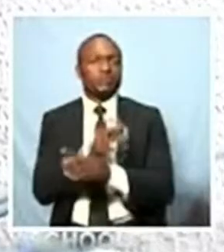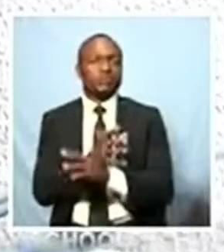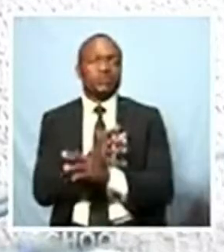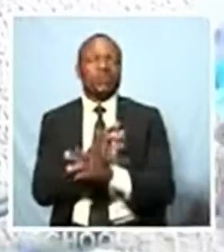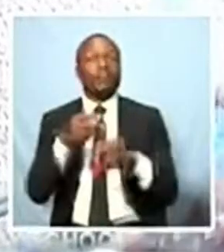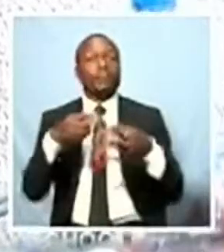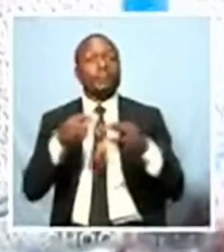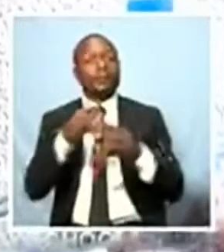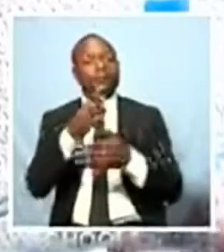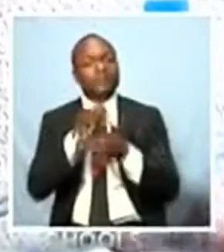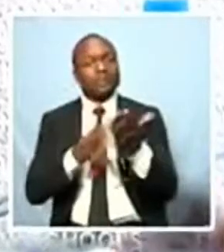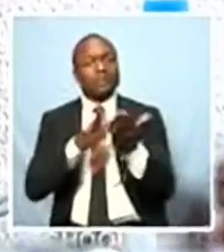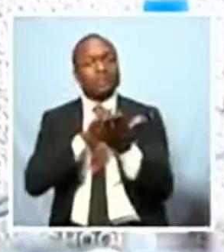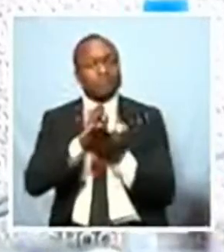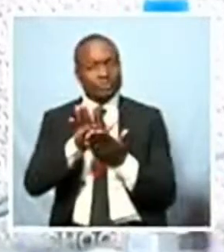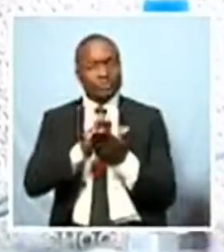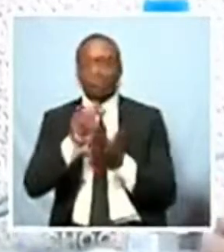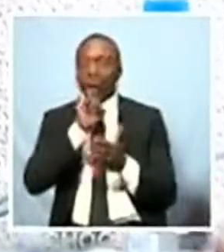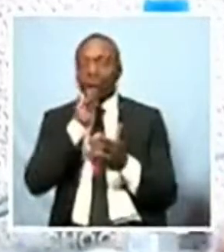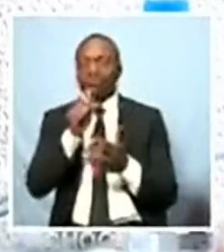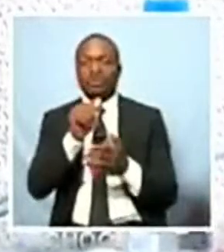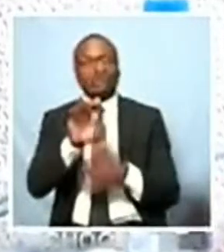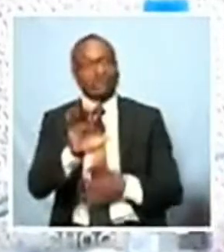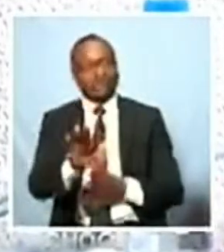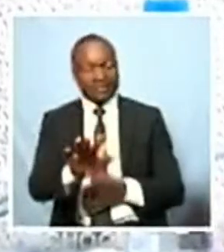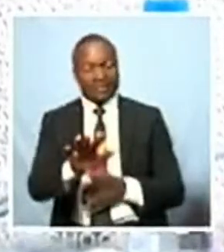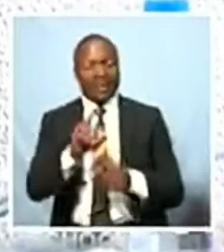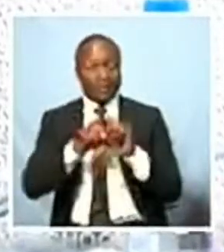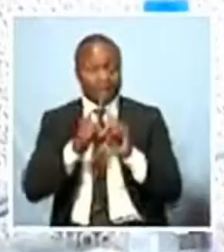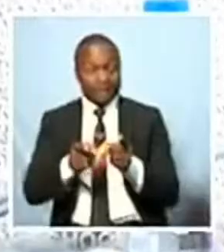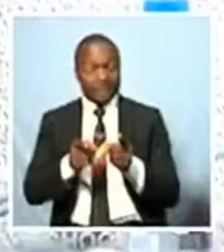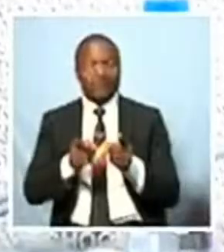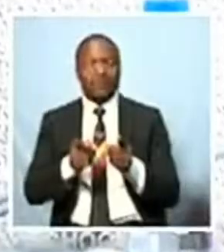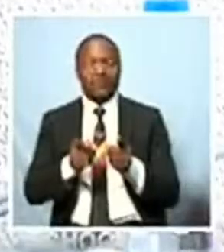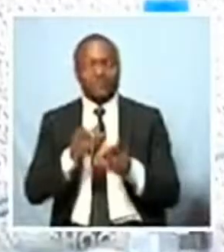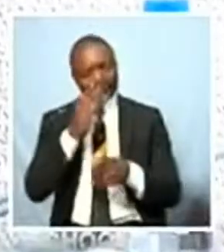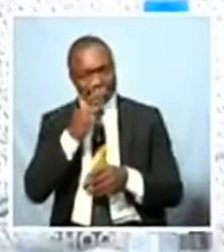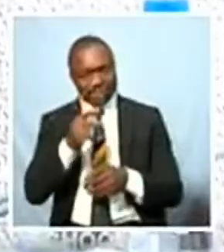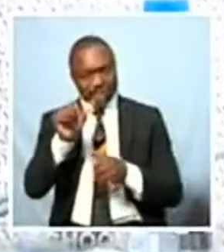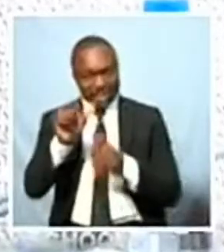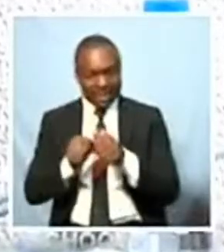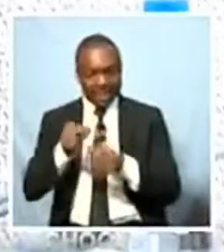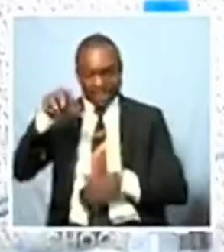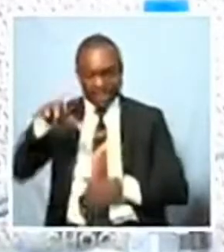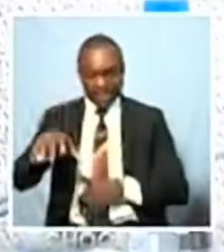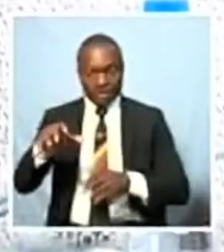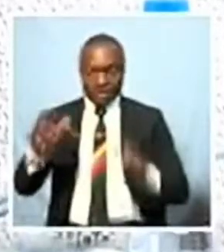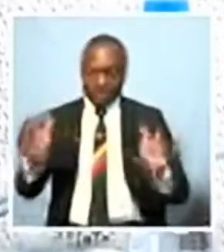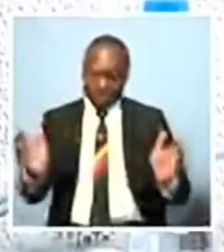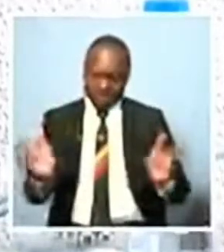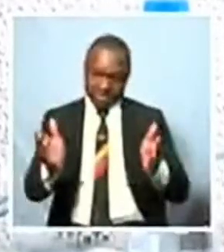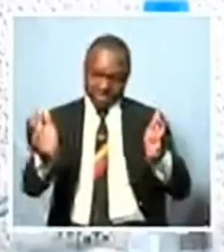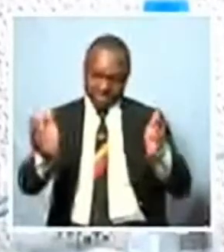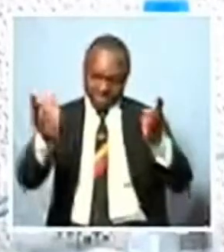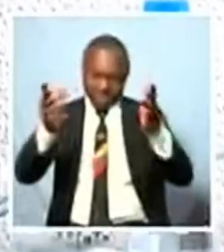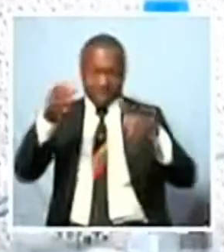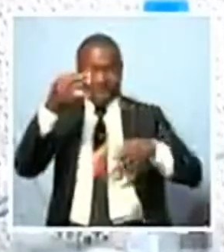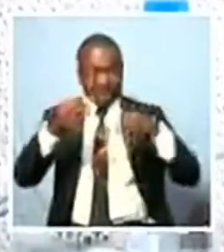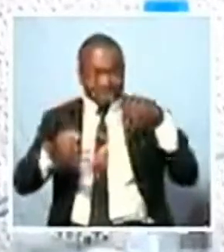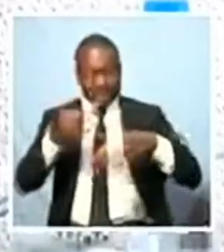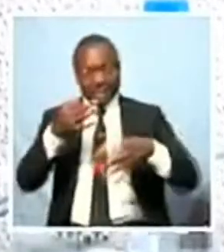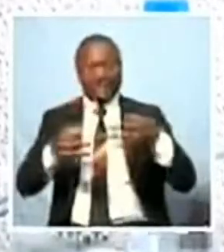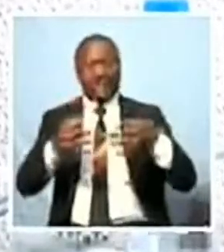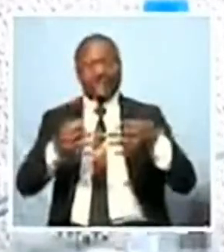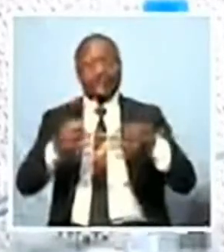Some of the printing hasn't occurred and all that. But we notice that every child we have raised, if the child has access to